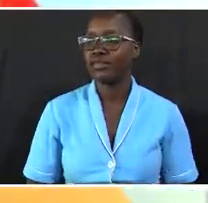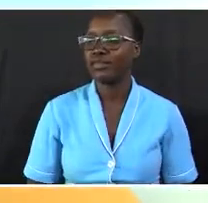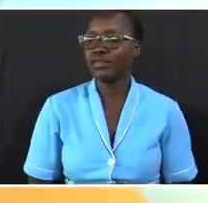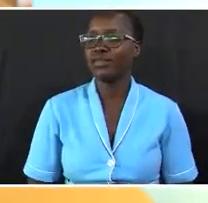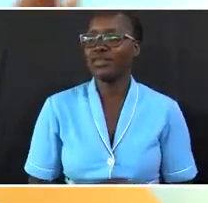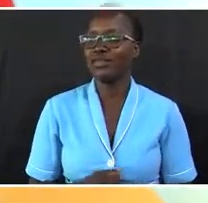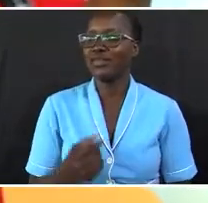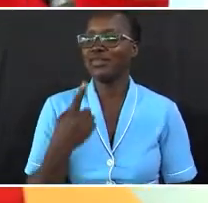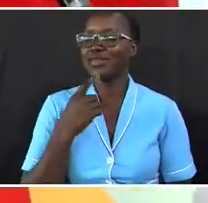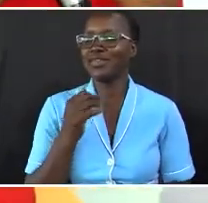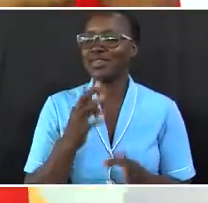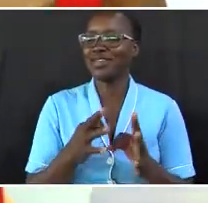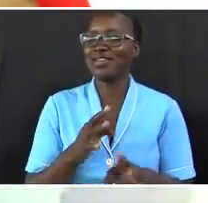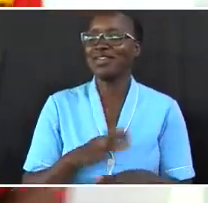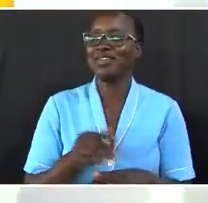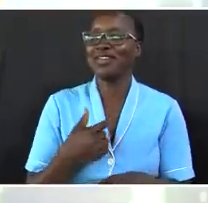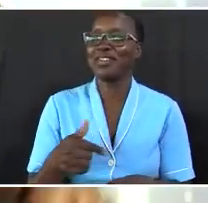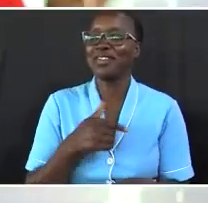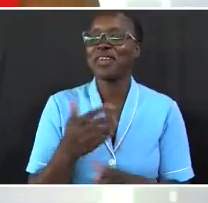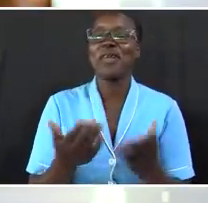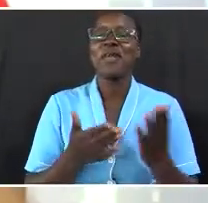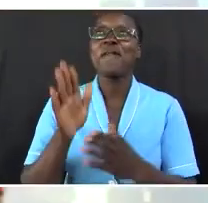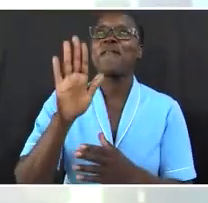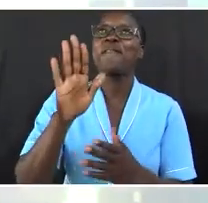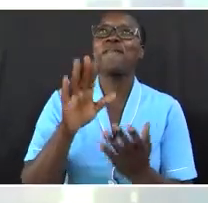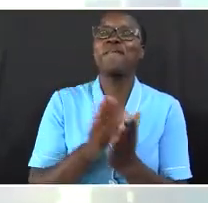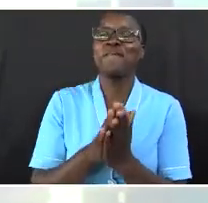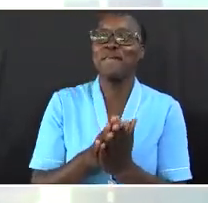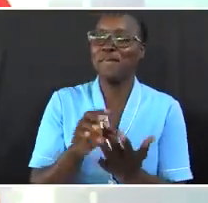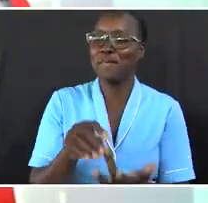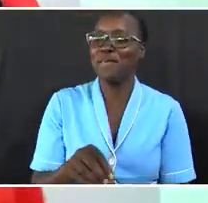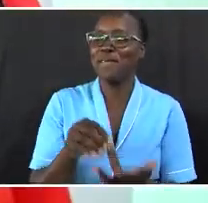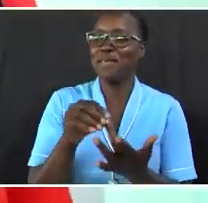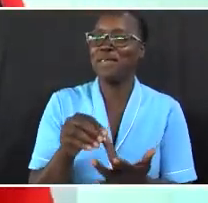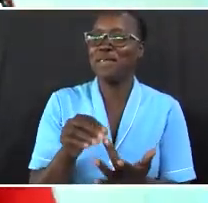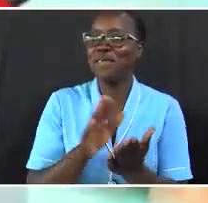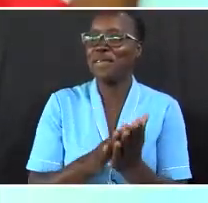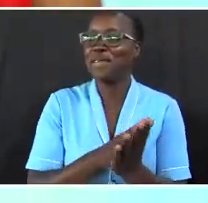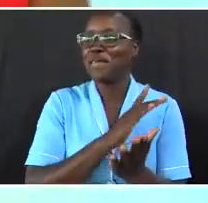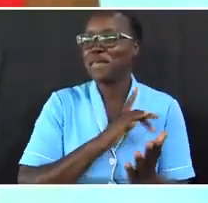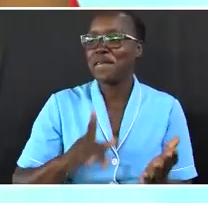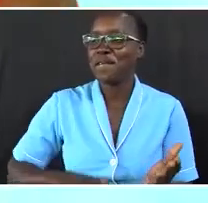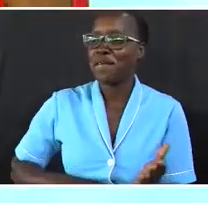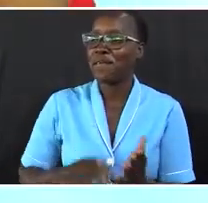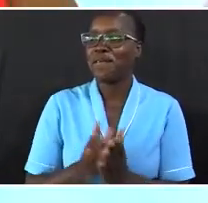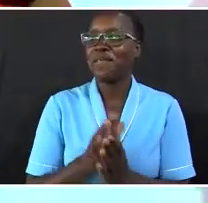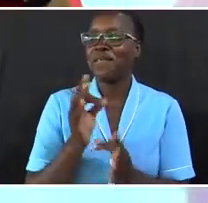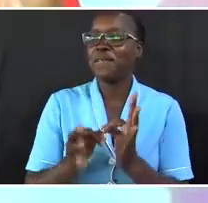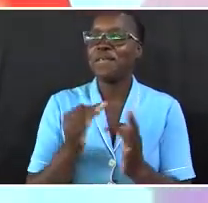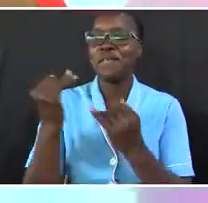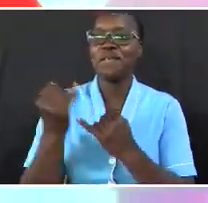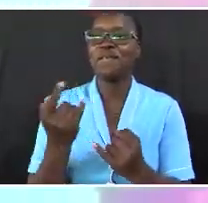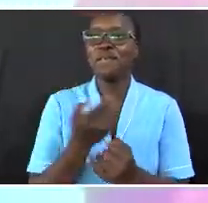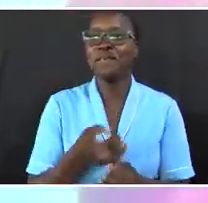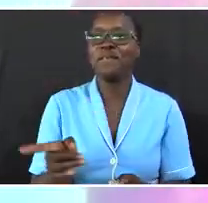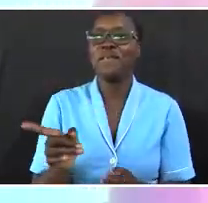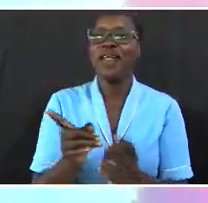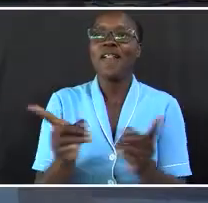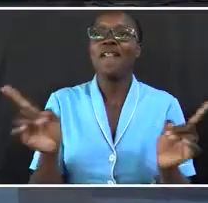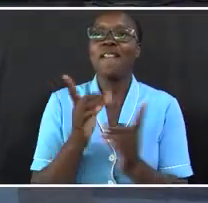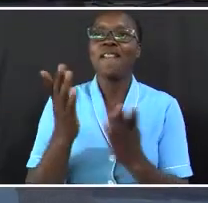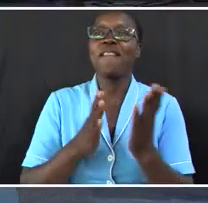if he calls us to serve him, it is a privilege. Praise the Lord. If he ever invites us to serve